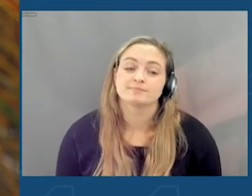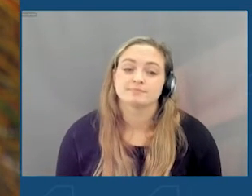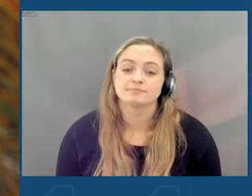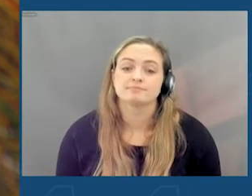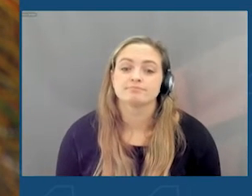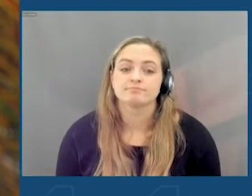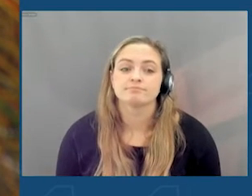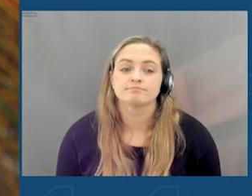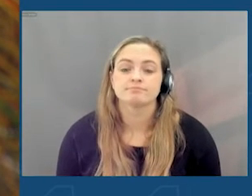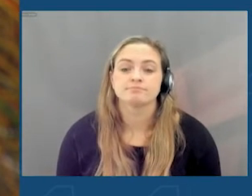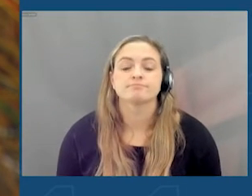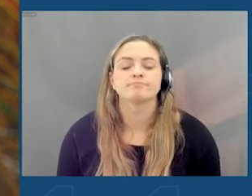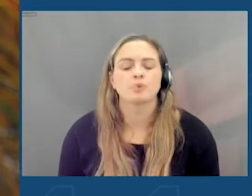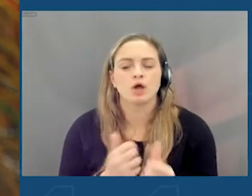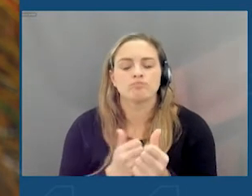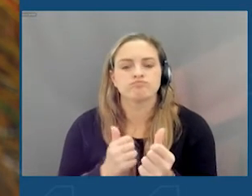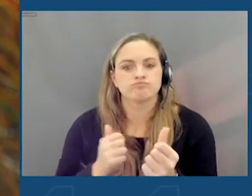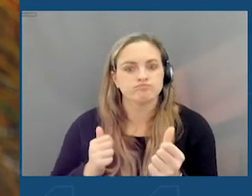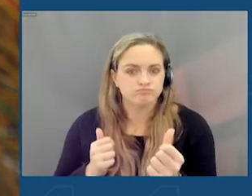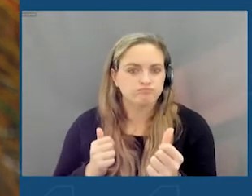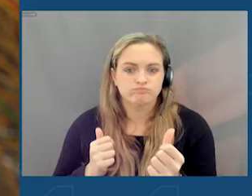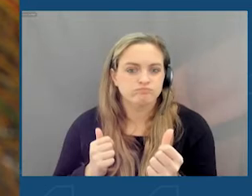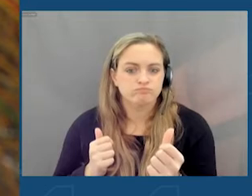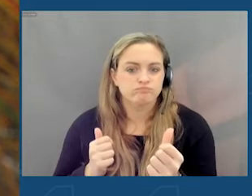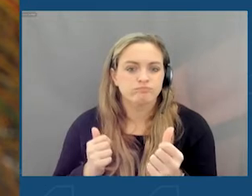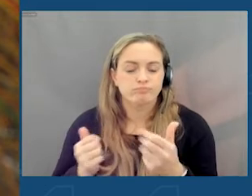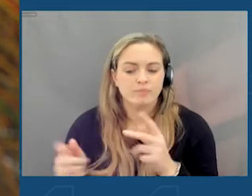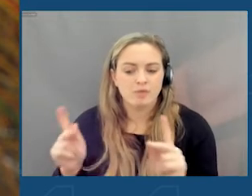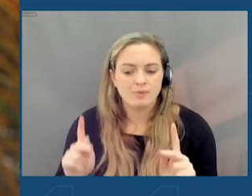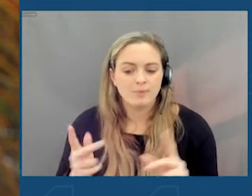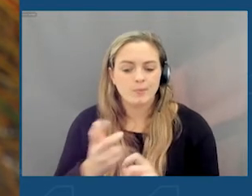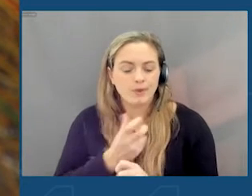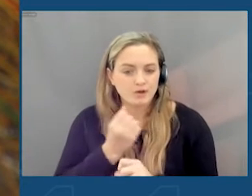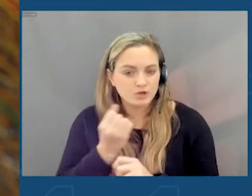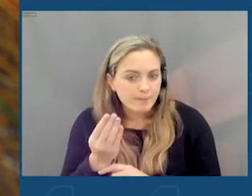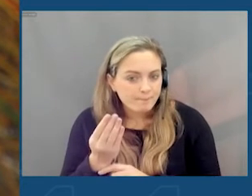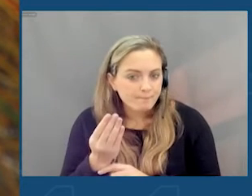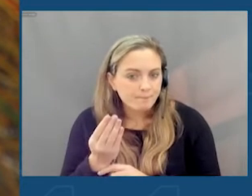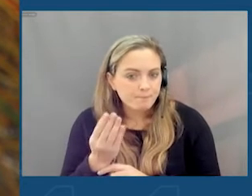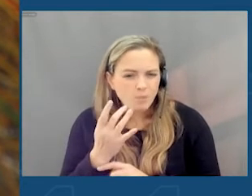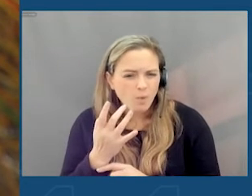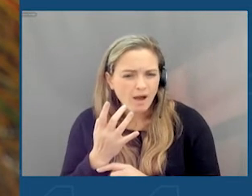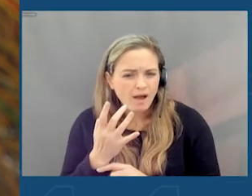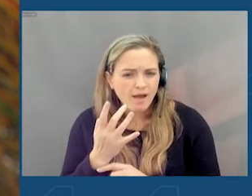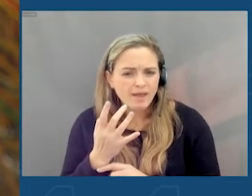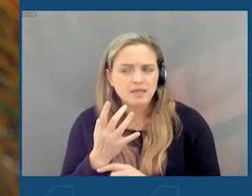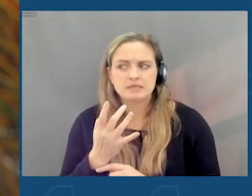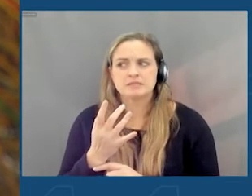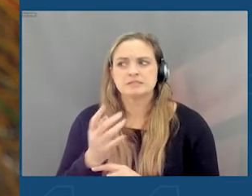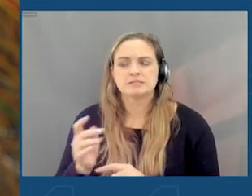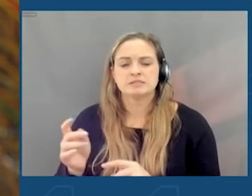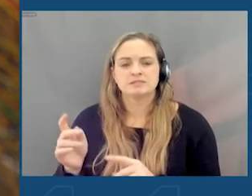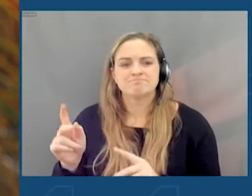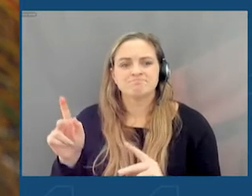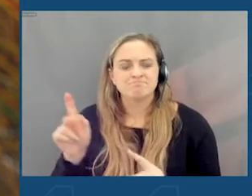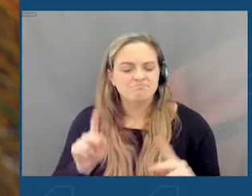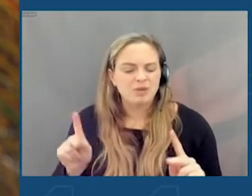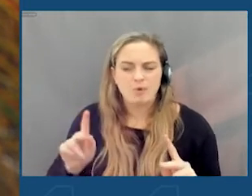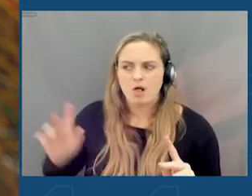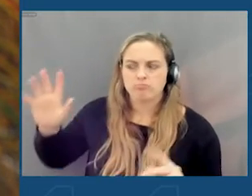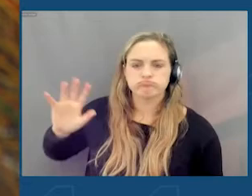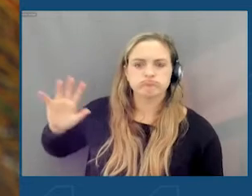lagged behind other states in allowing people to get jobs because they're haunted by perhaps long ago